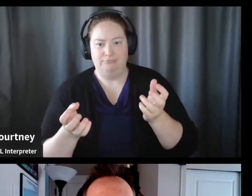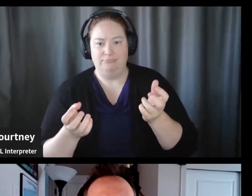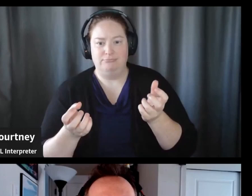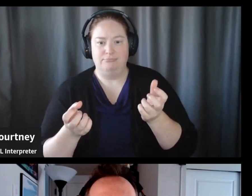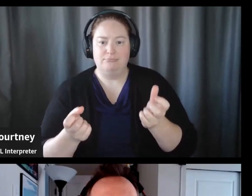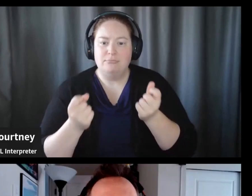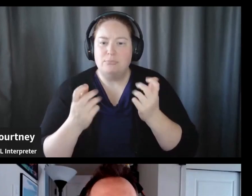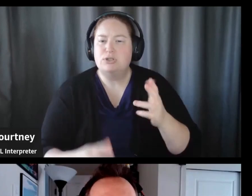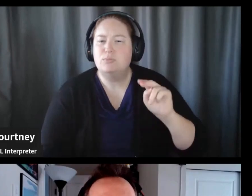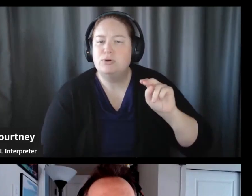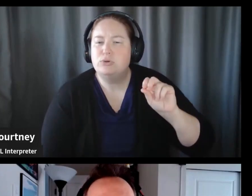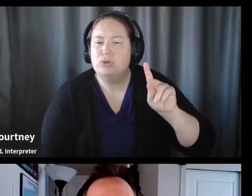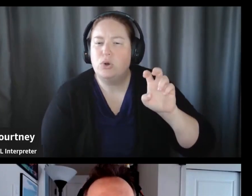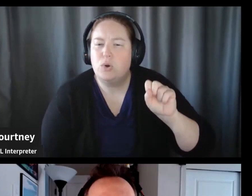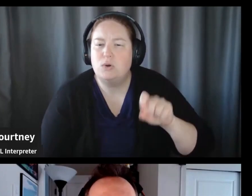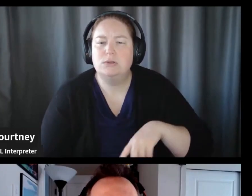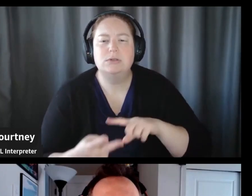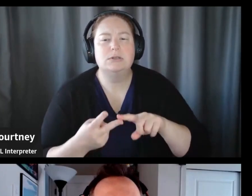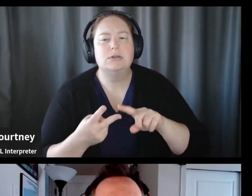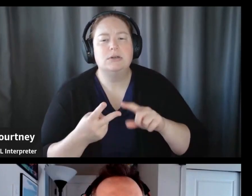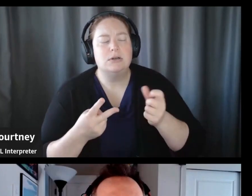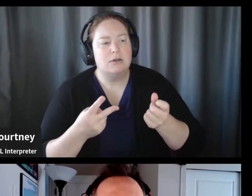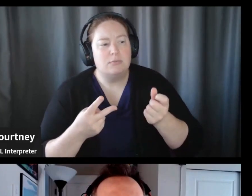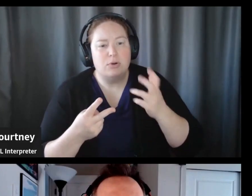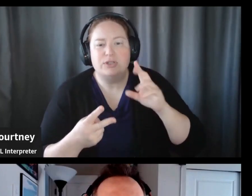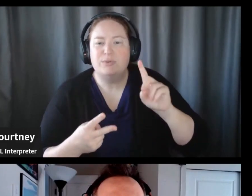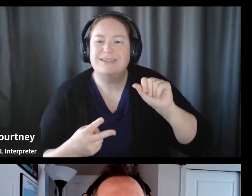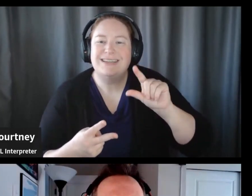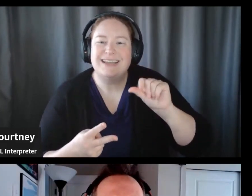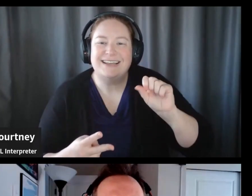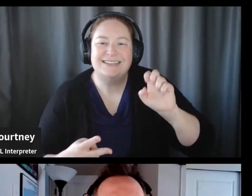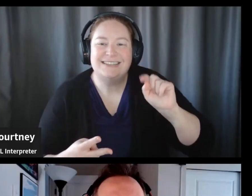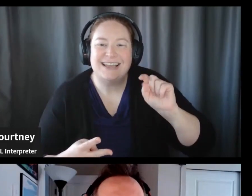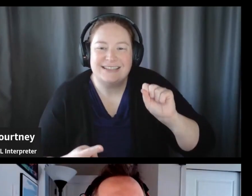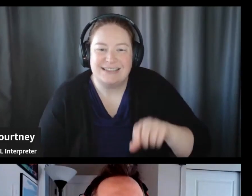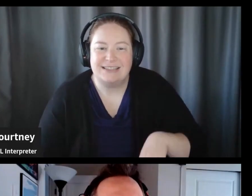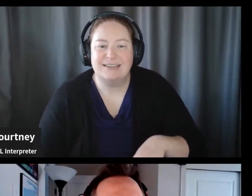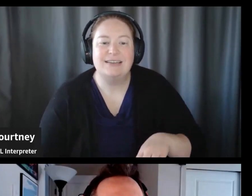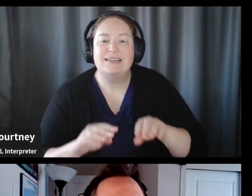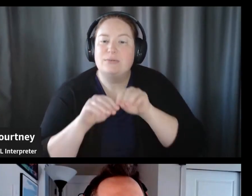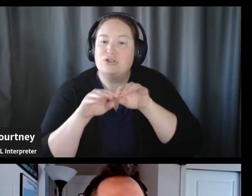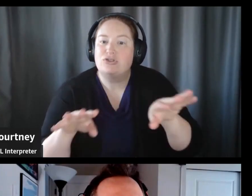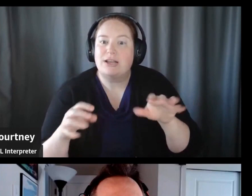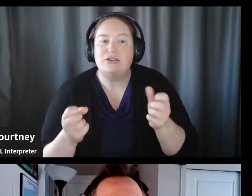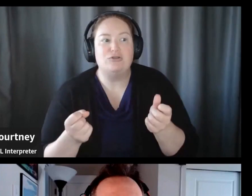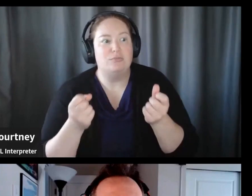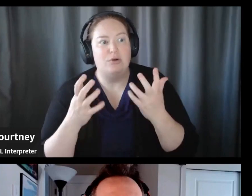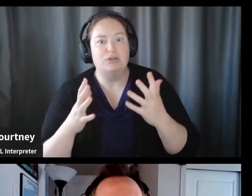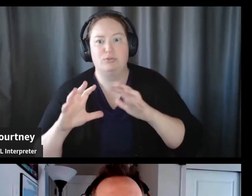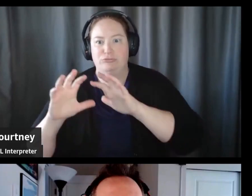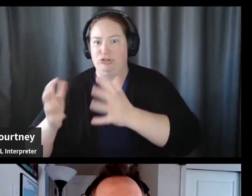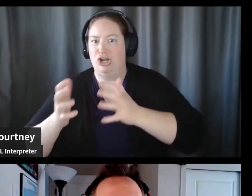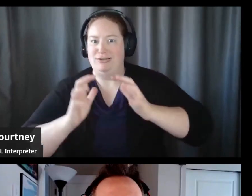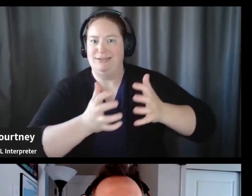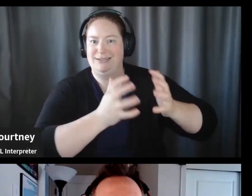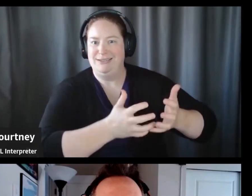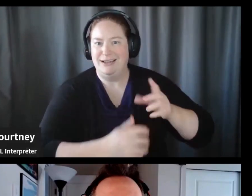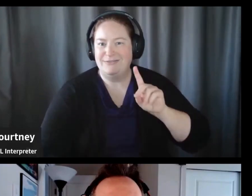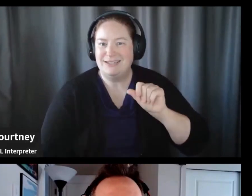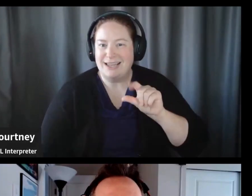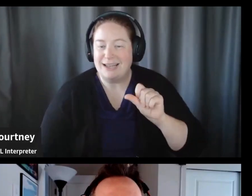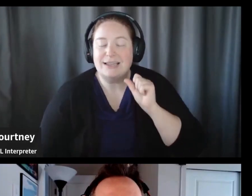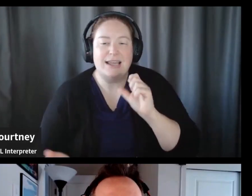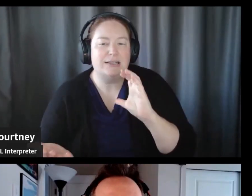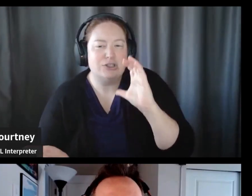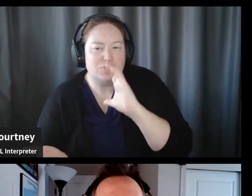nodes, multiple data sets, which have been split into multiple chunks of data, so that they can search and better use